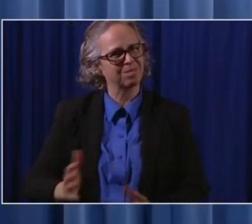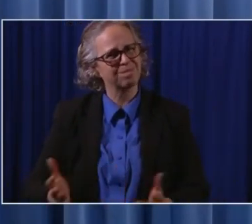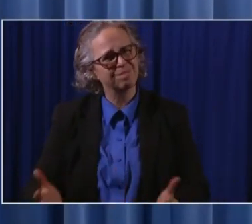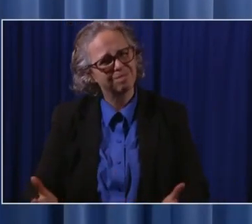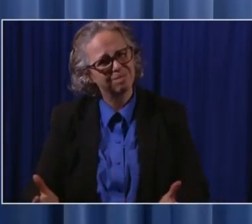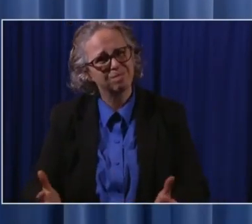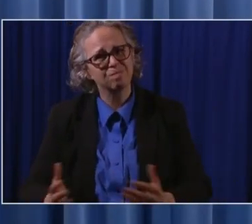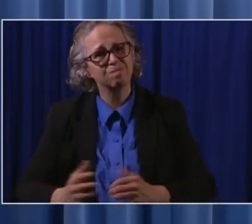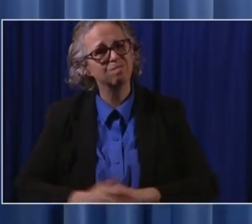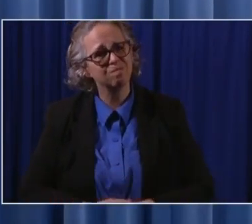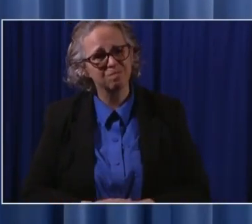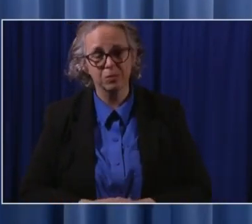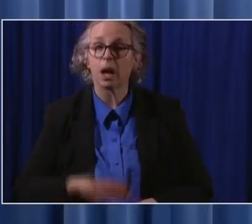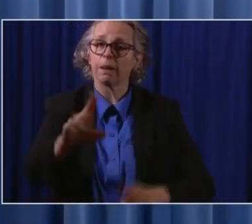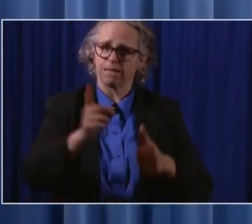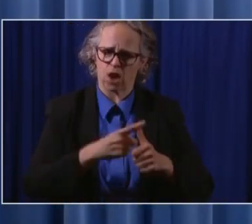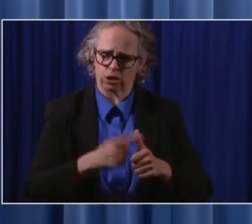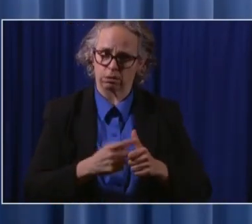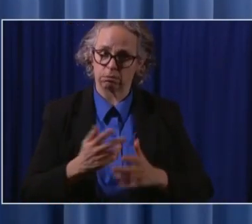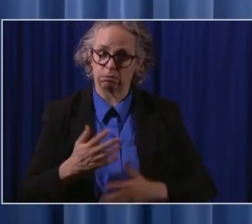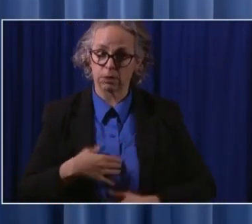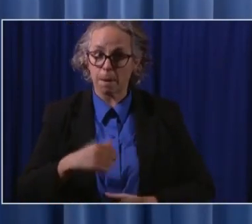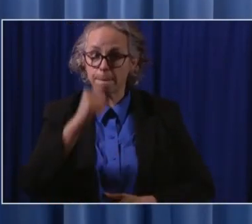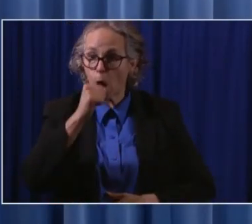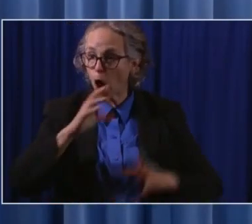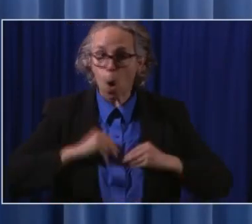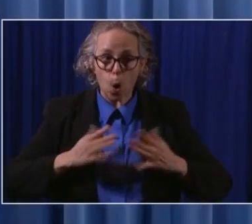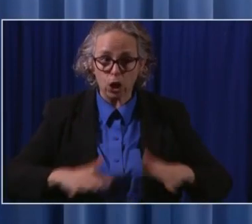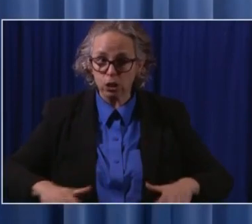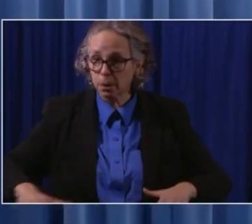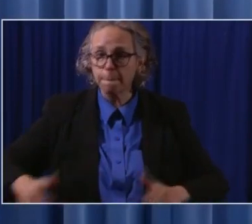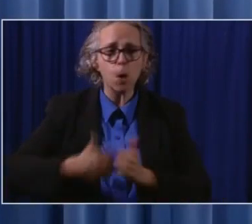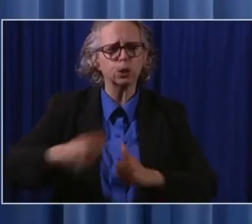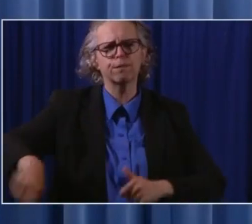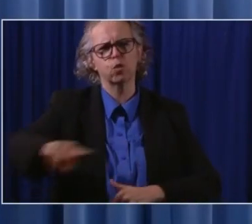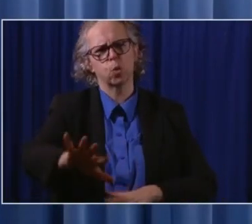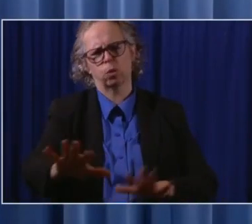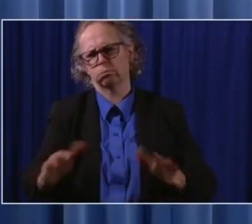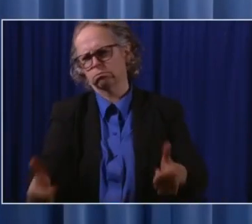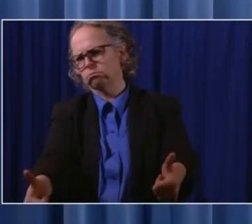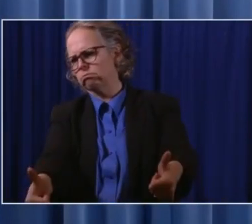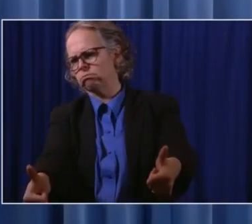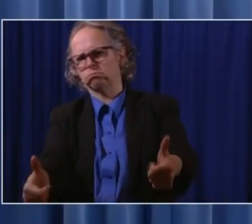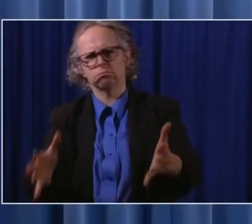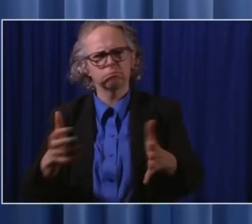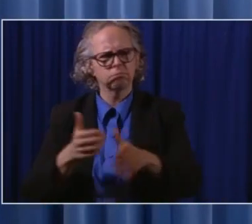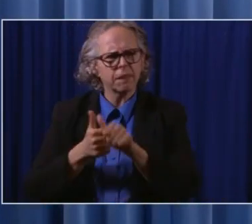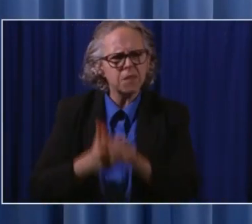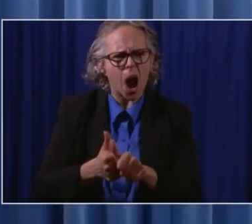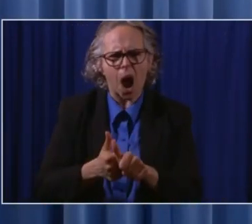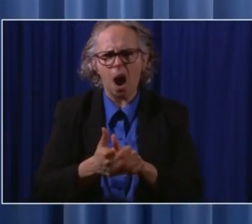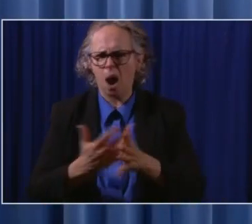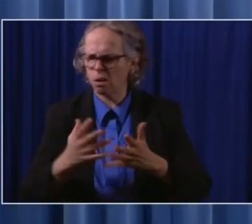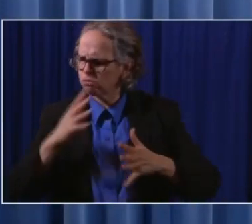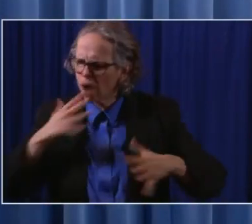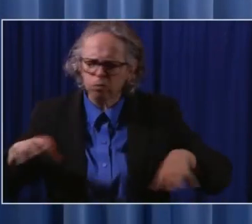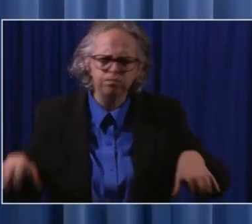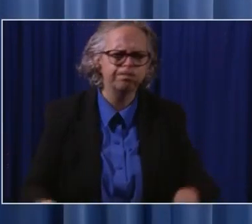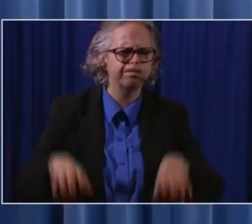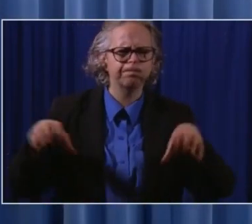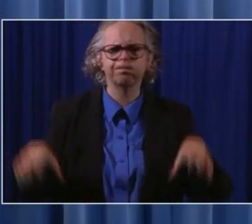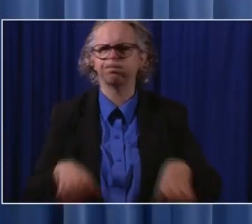most of you are doing a phenomenal job. You're following the directions. You're doing everything you can to keep your bar open.